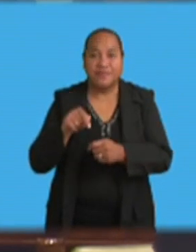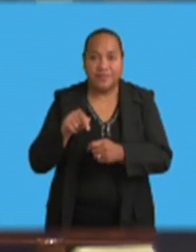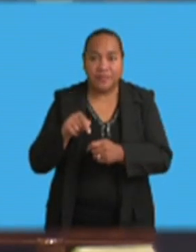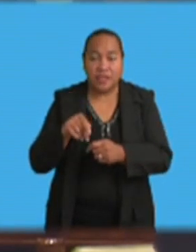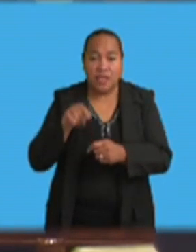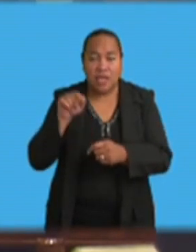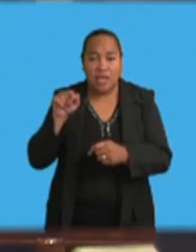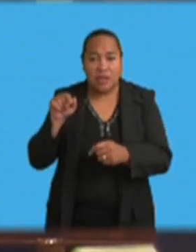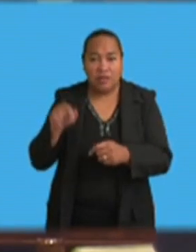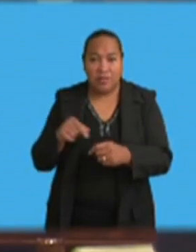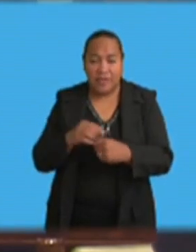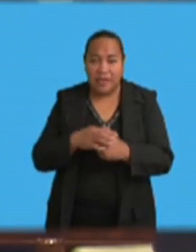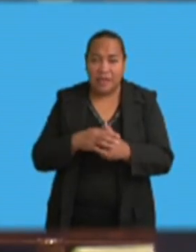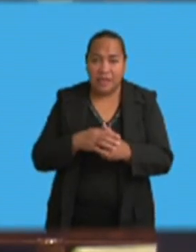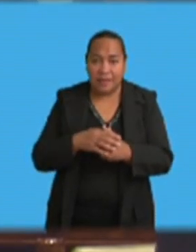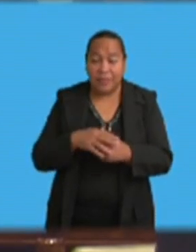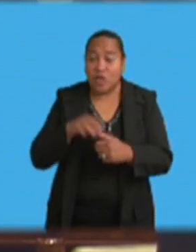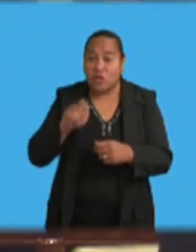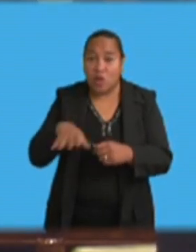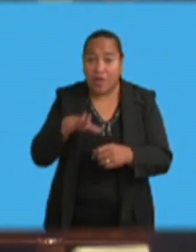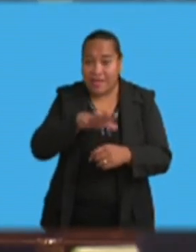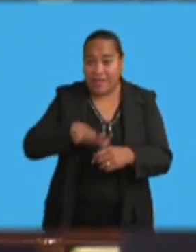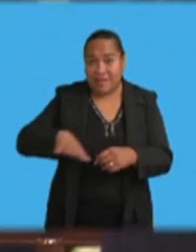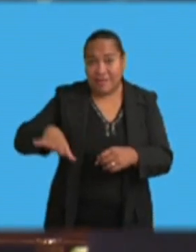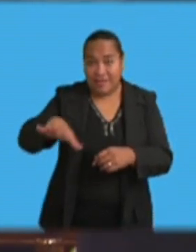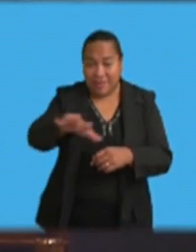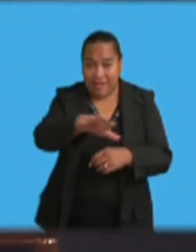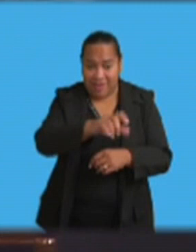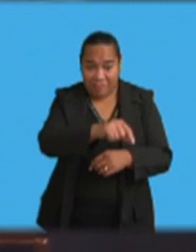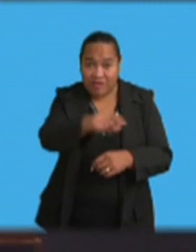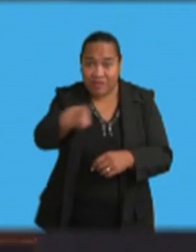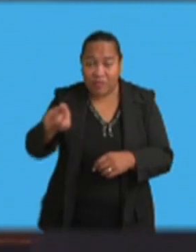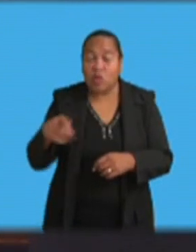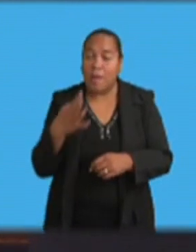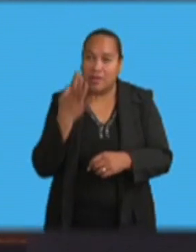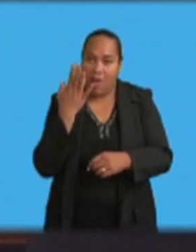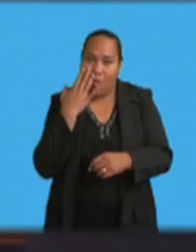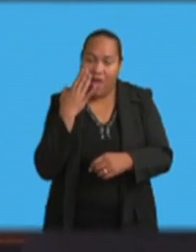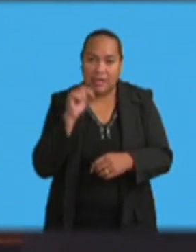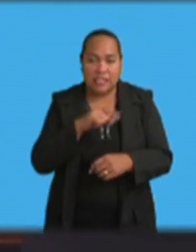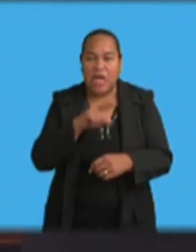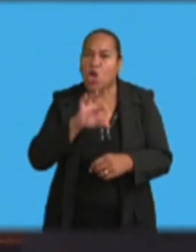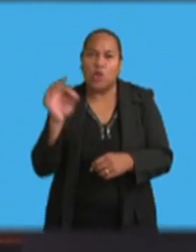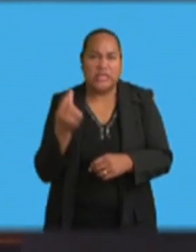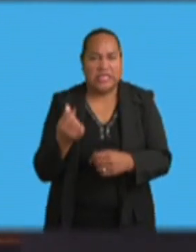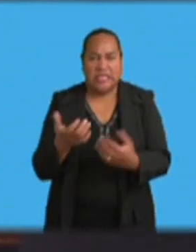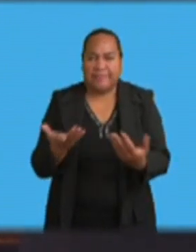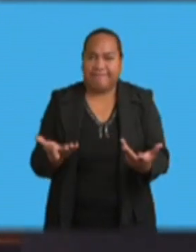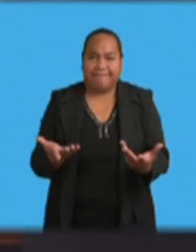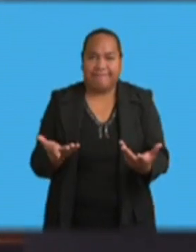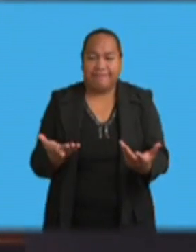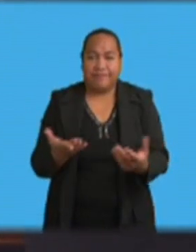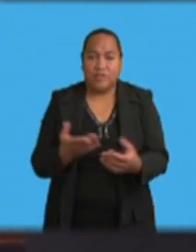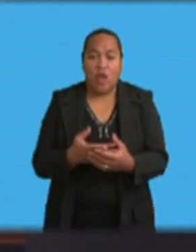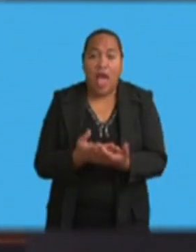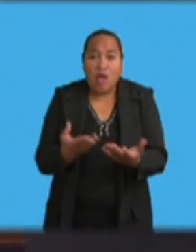dispersed by geographic locations, raising awareness is not an easy task. To help address